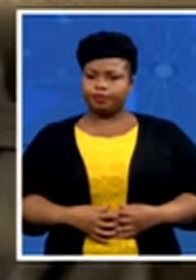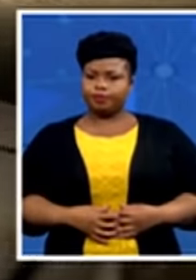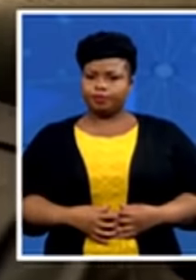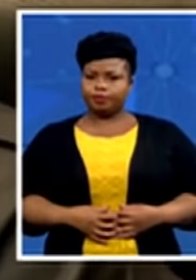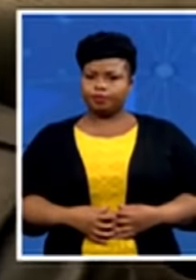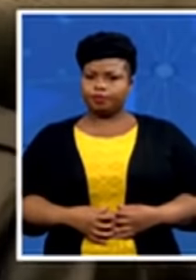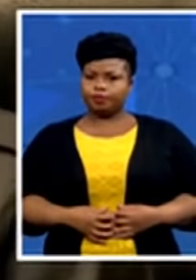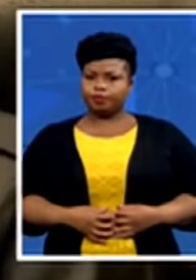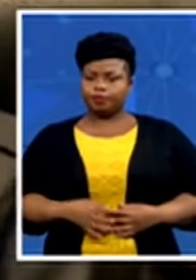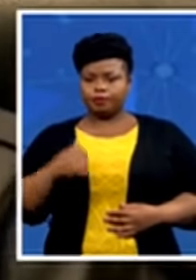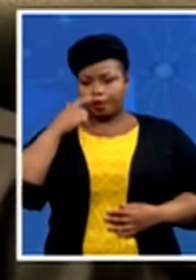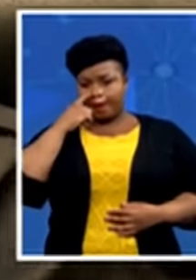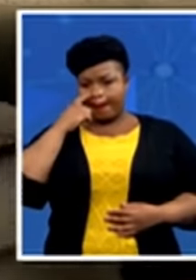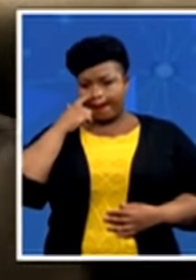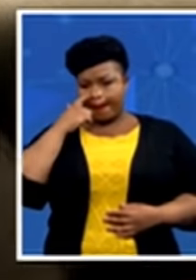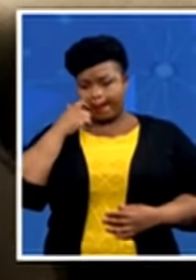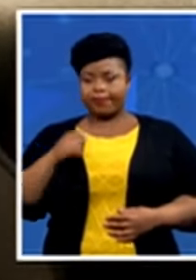that